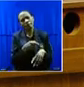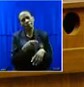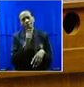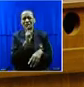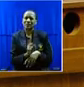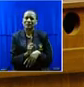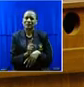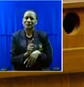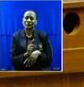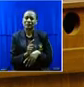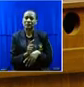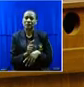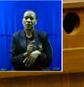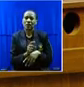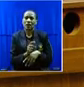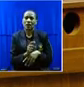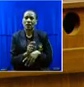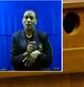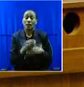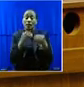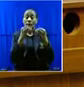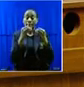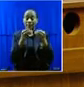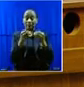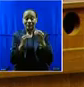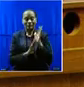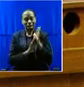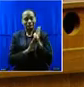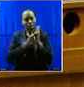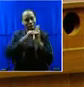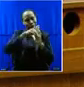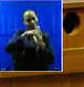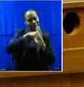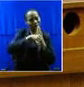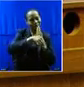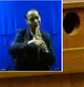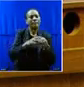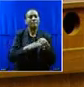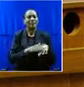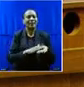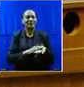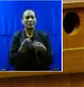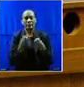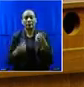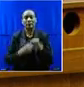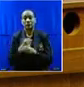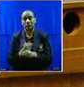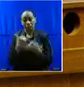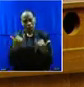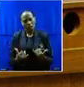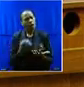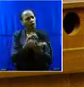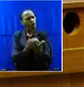decline of a manufacturing base over many years. To place our economy on a